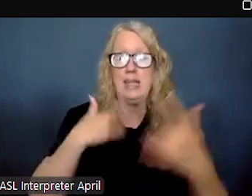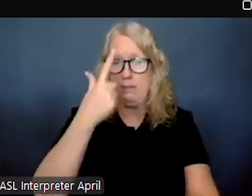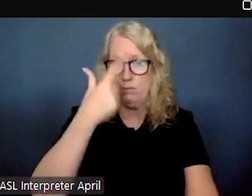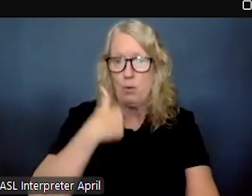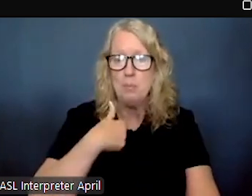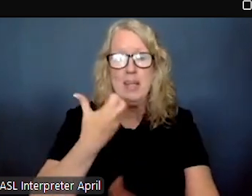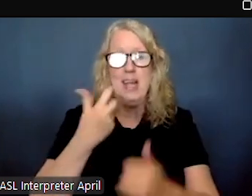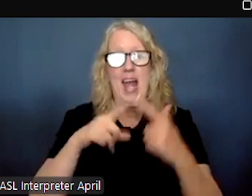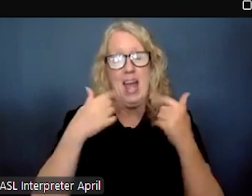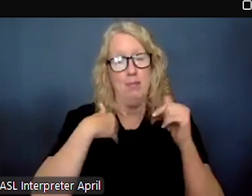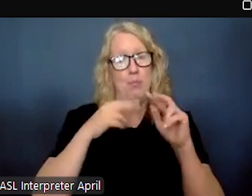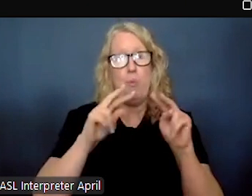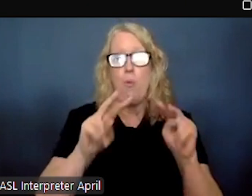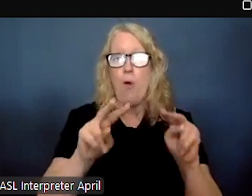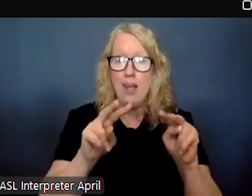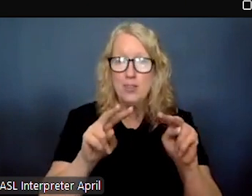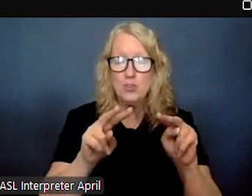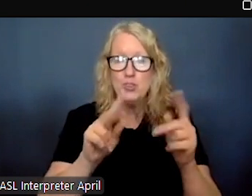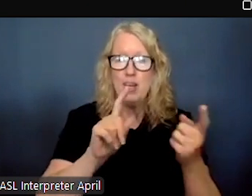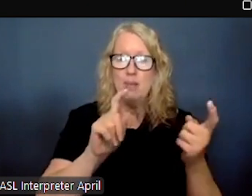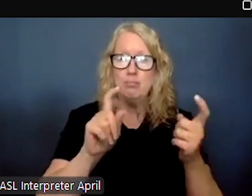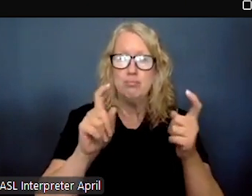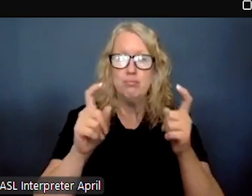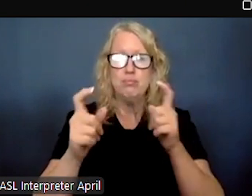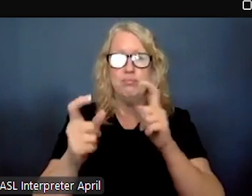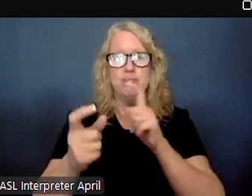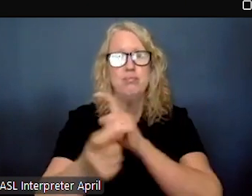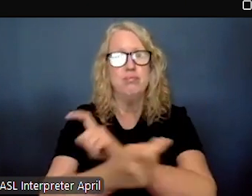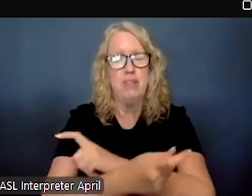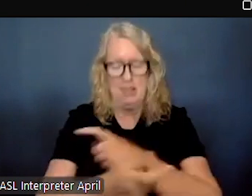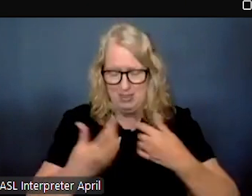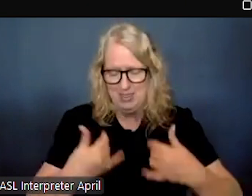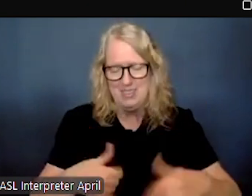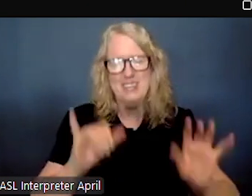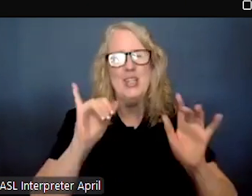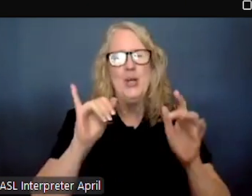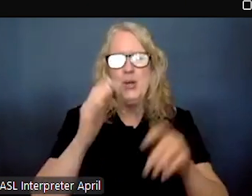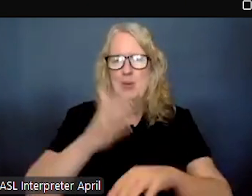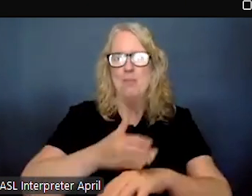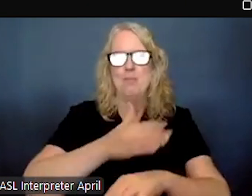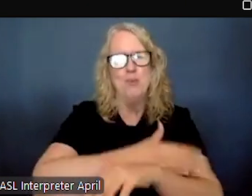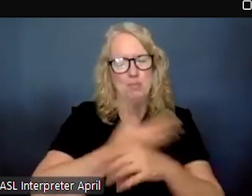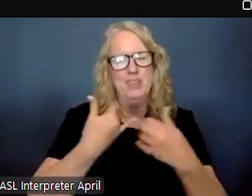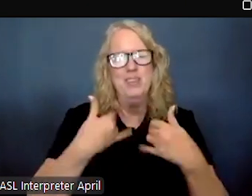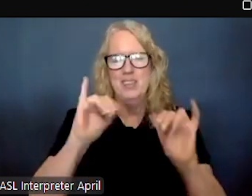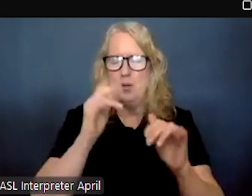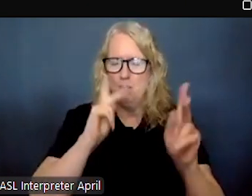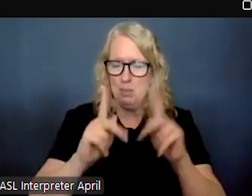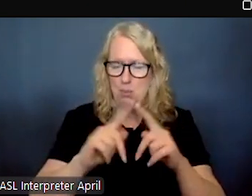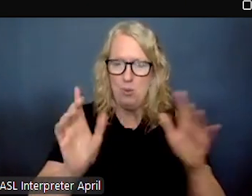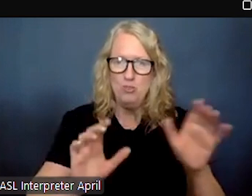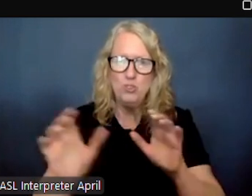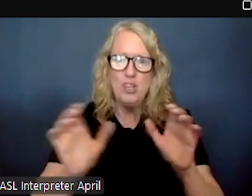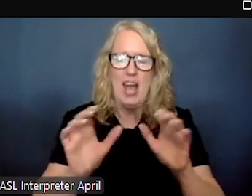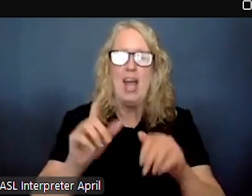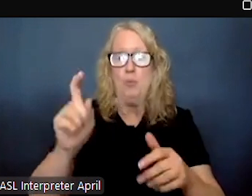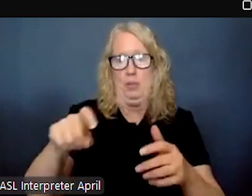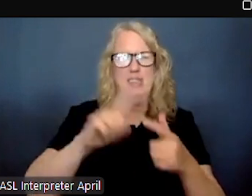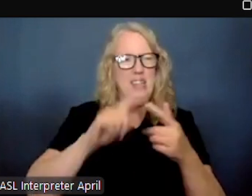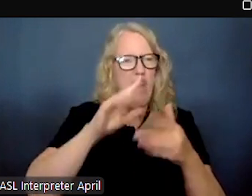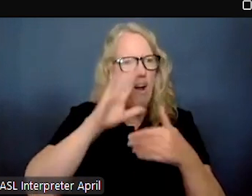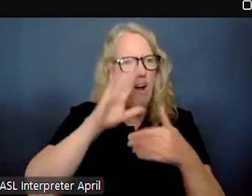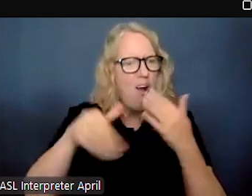have watched and been a part of this evolution. We still have a long way to go. I saw in the chat people talking about, well, we need this in all